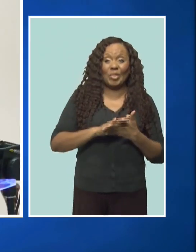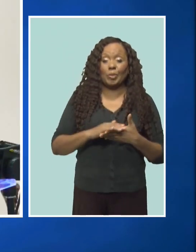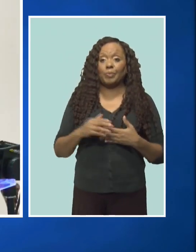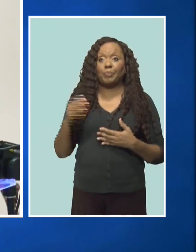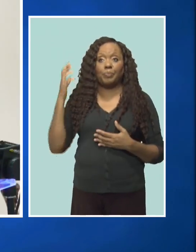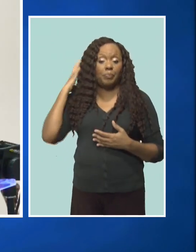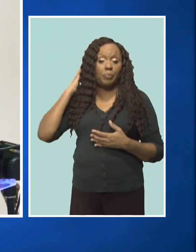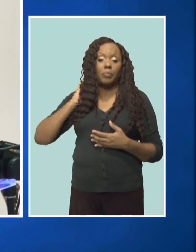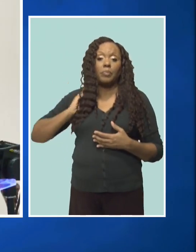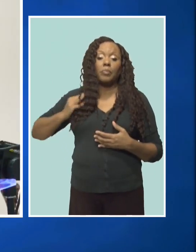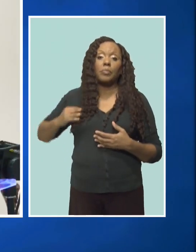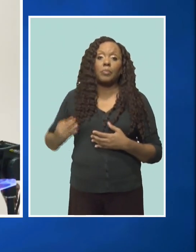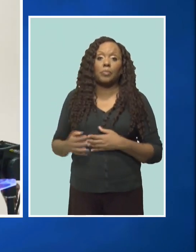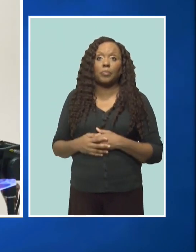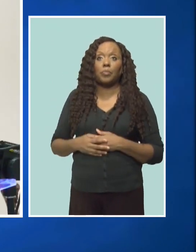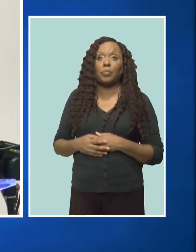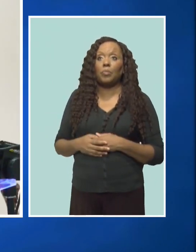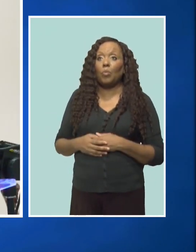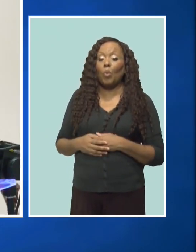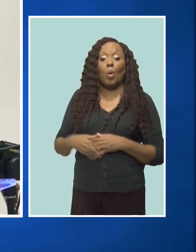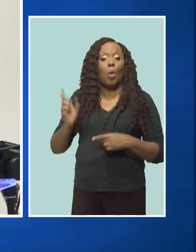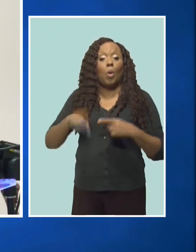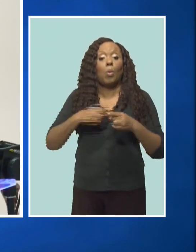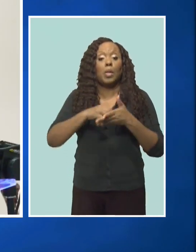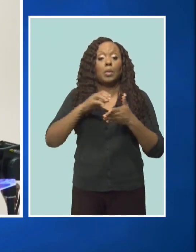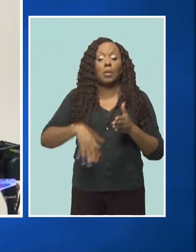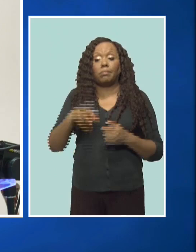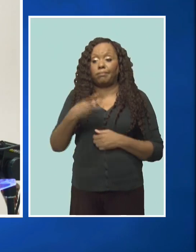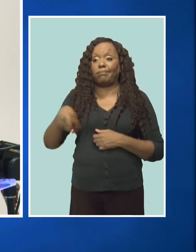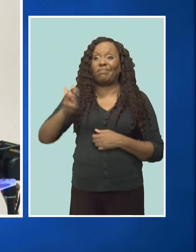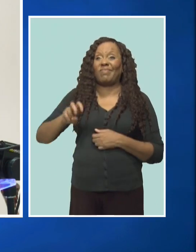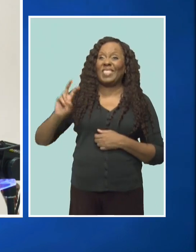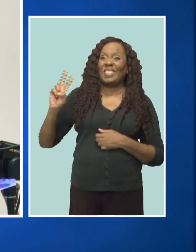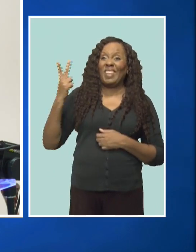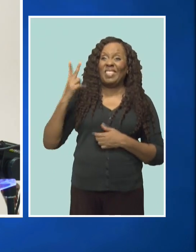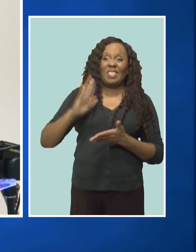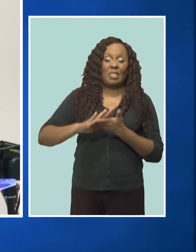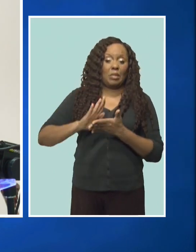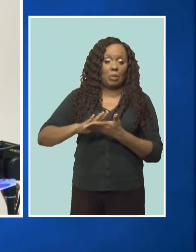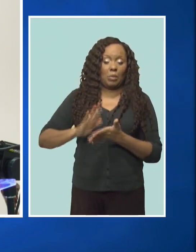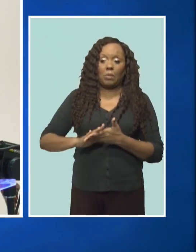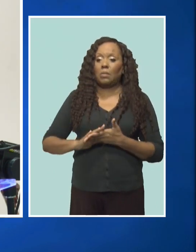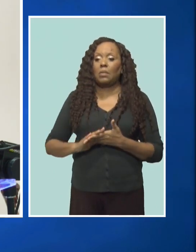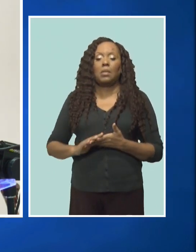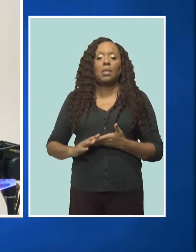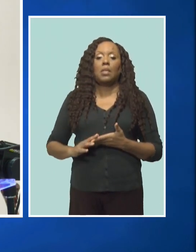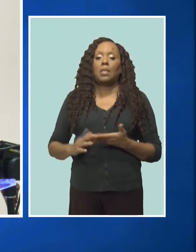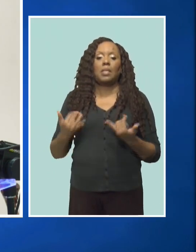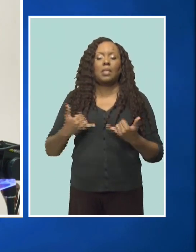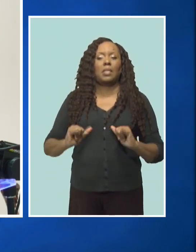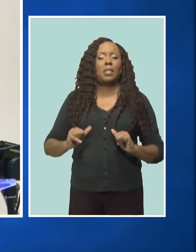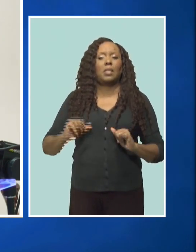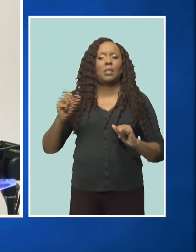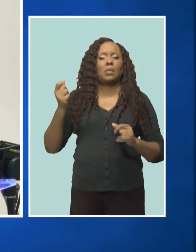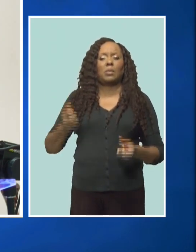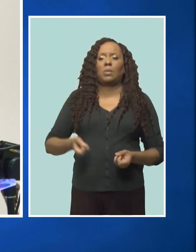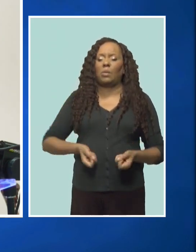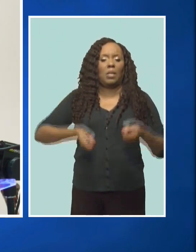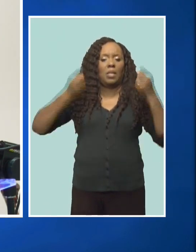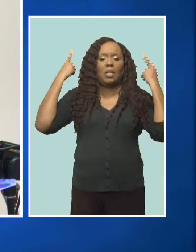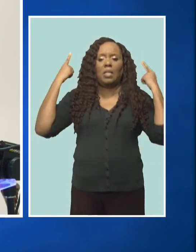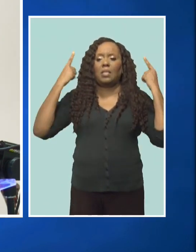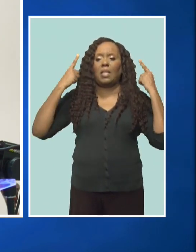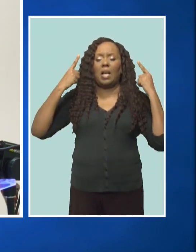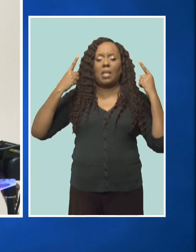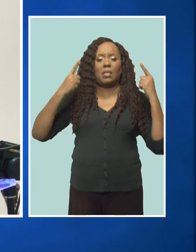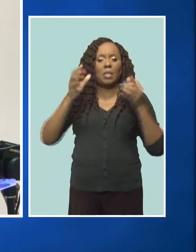students transition to the secondary level, many of them have not grasped the important concepts at the primary level. So the